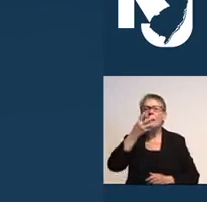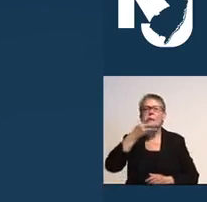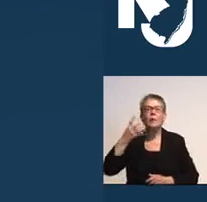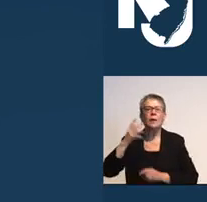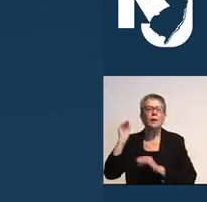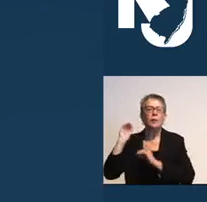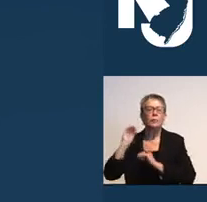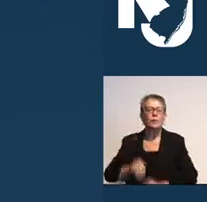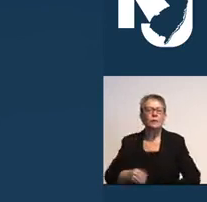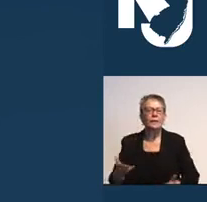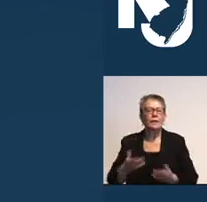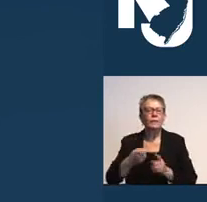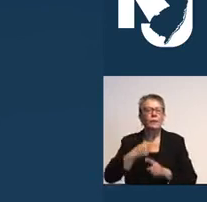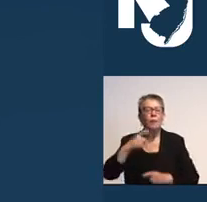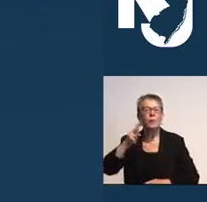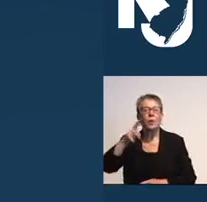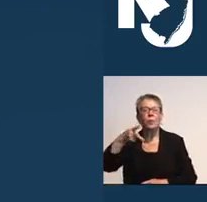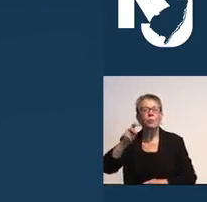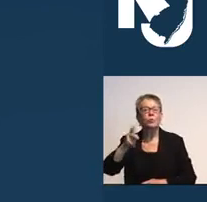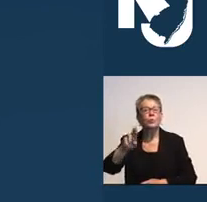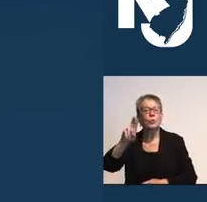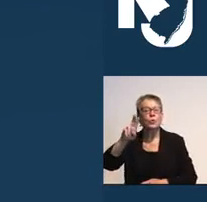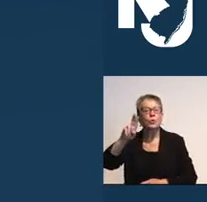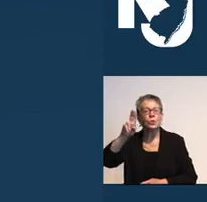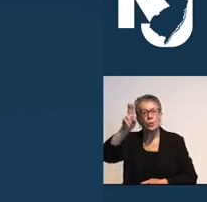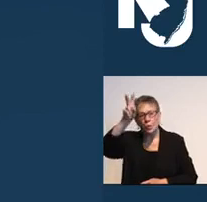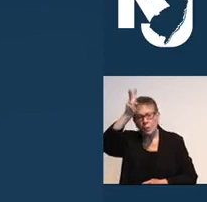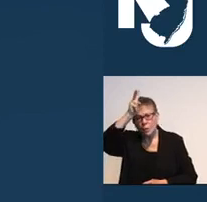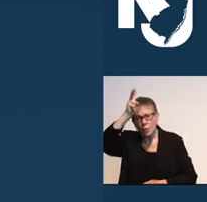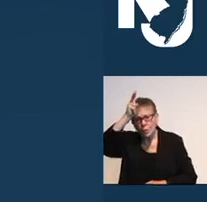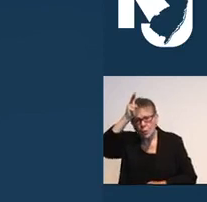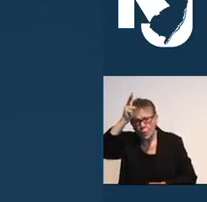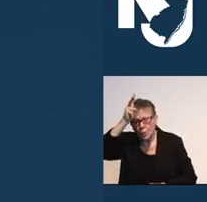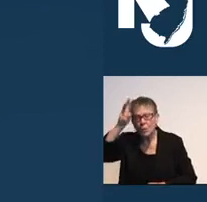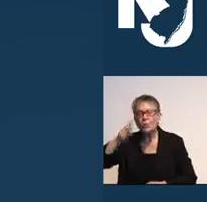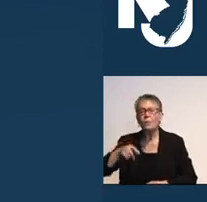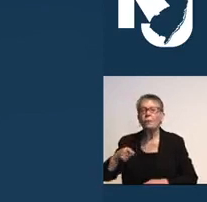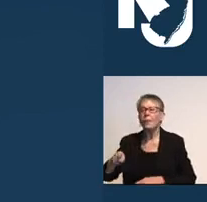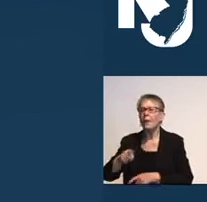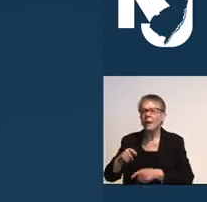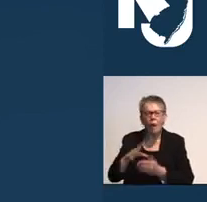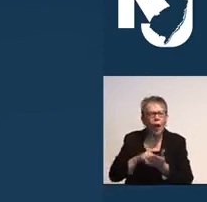he learned to cook in the restaurant his parents ran, a skill that took him to a French